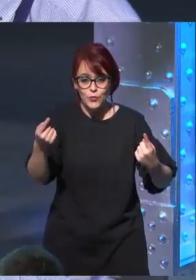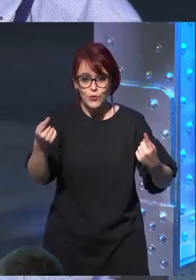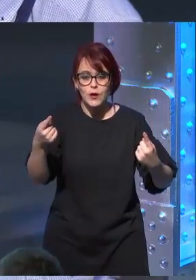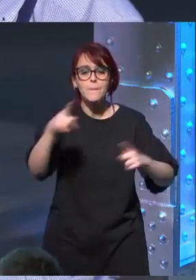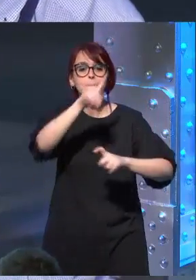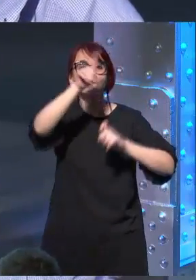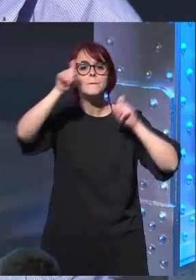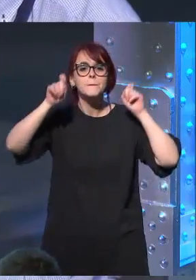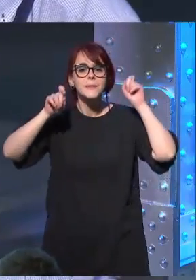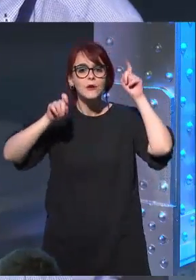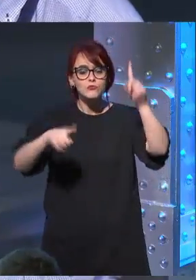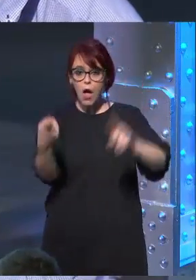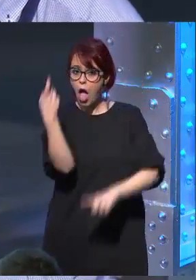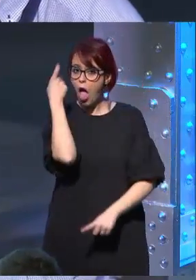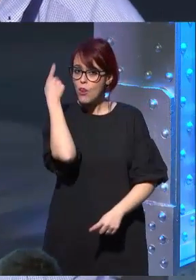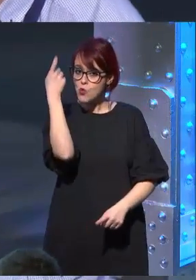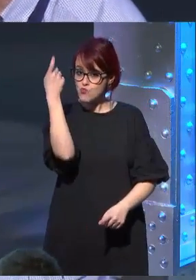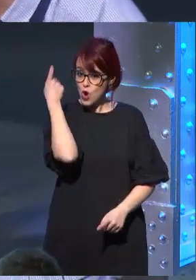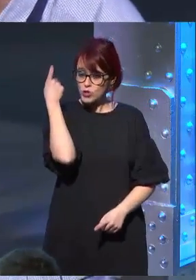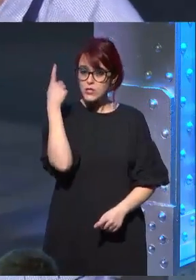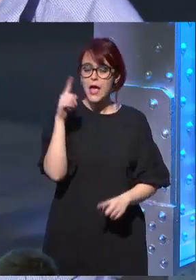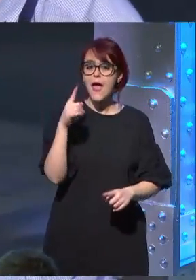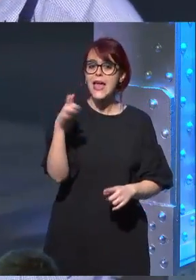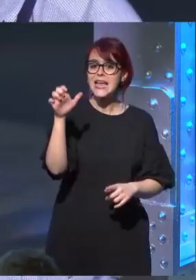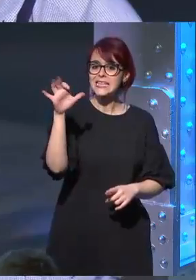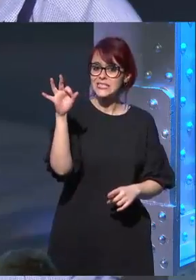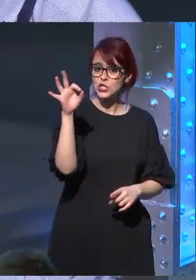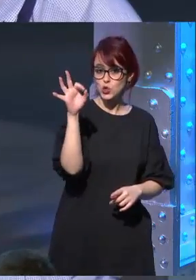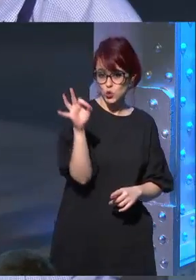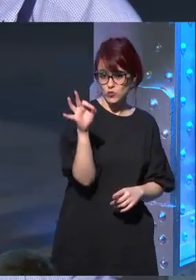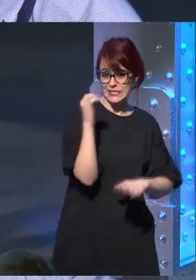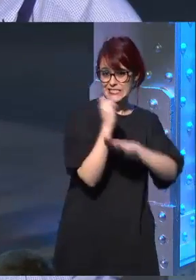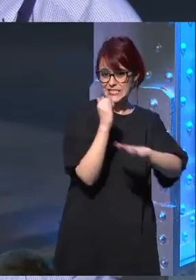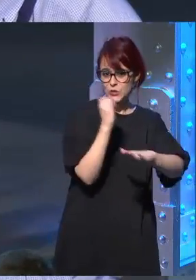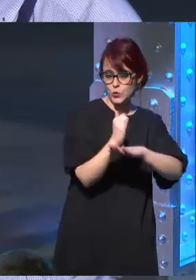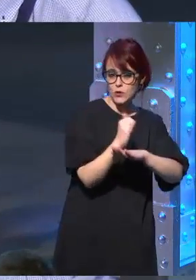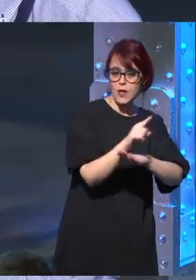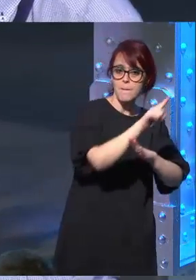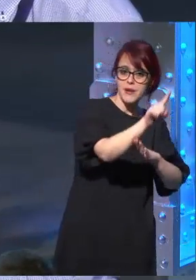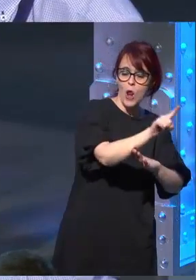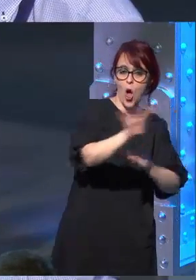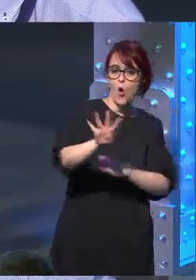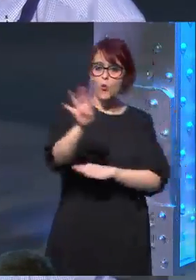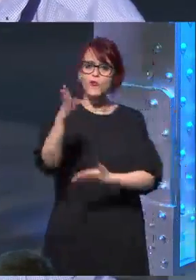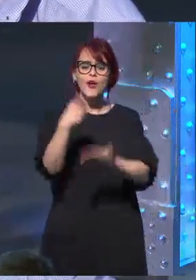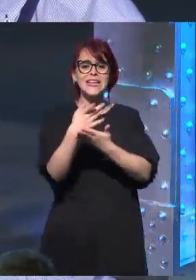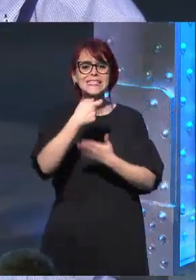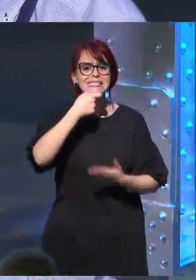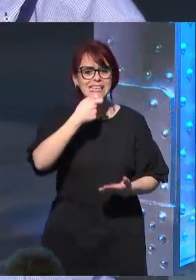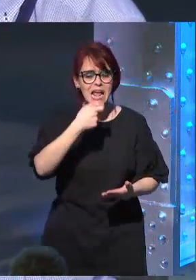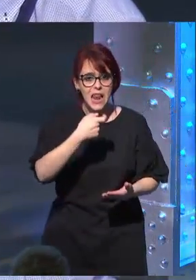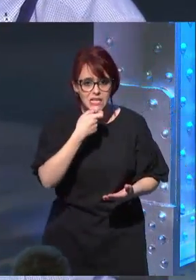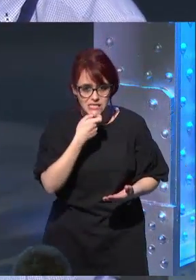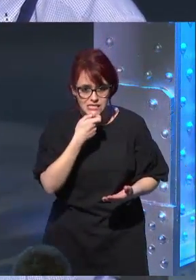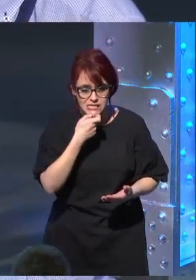that I had to, I was going to be asked about this. And first thing, I asked my students, I'm an English teacher at the